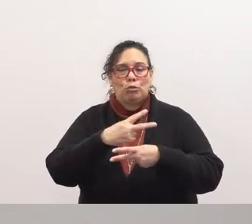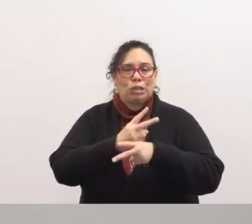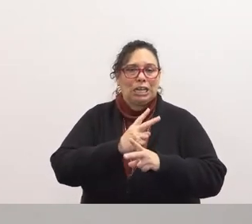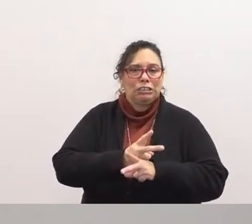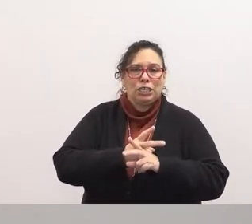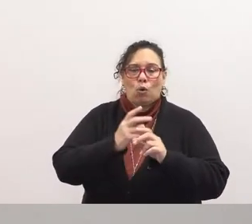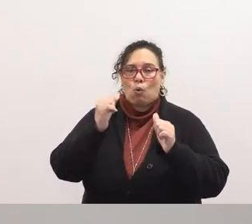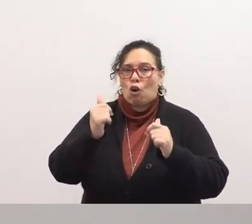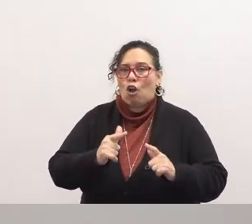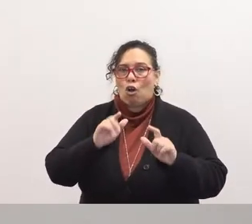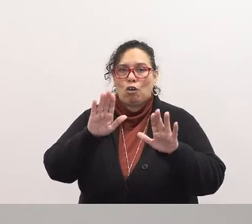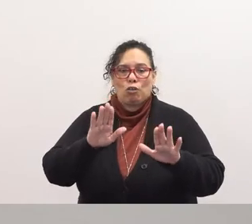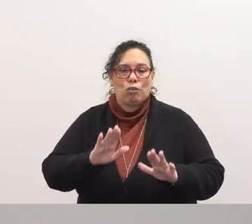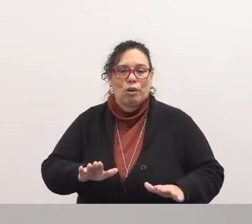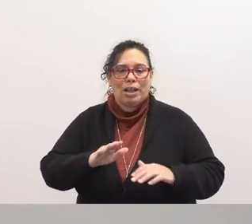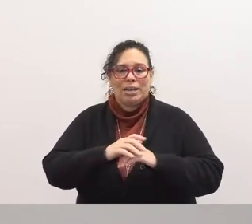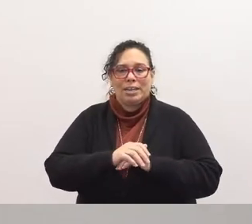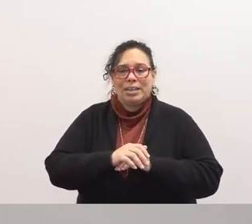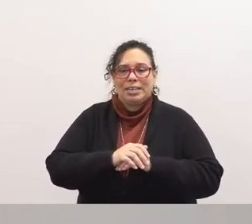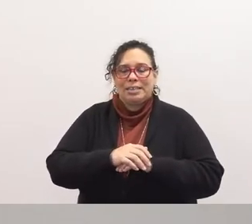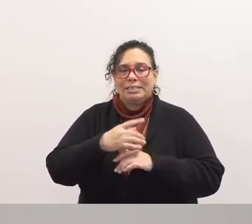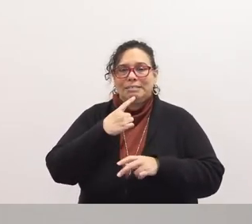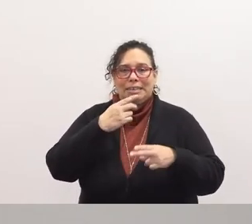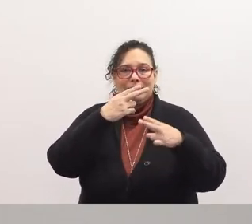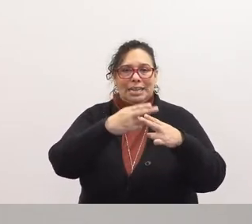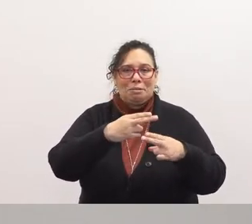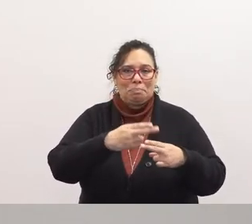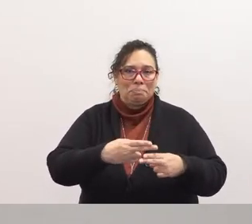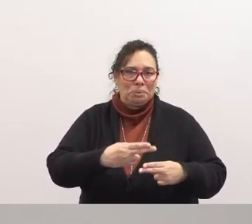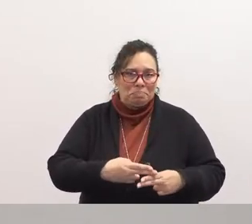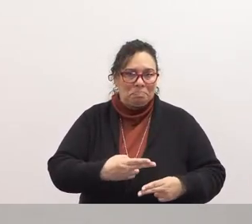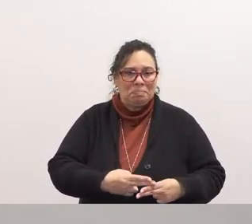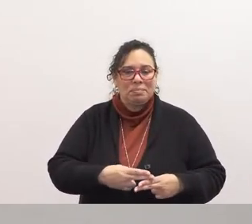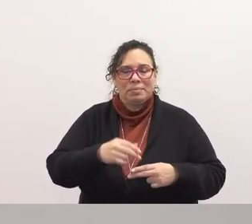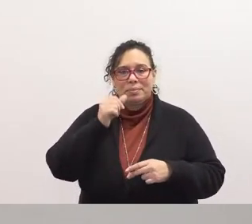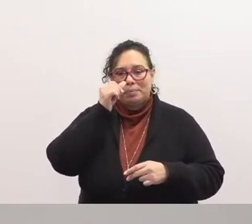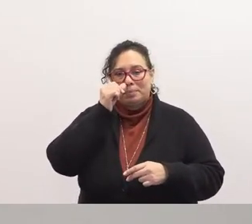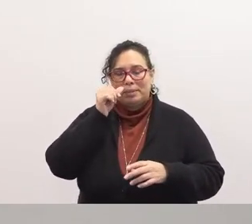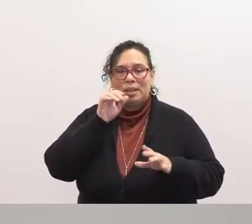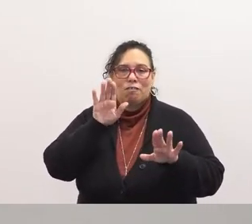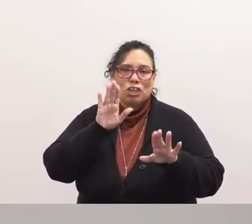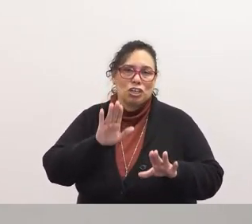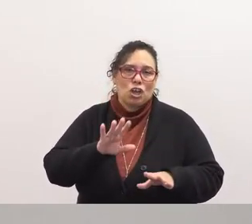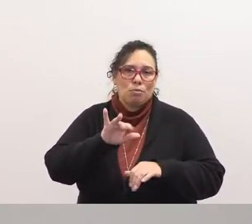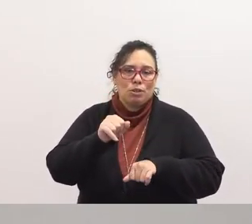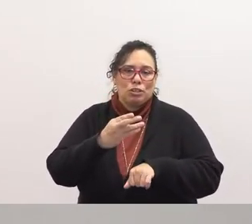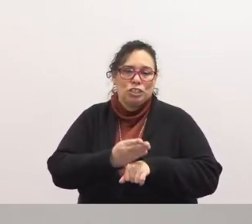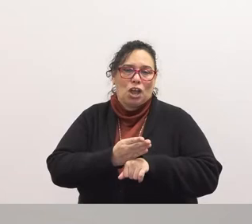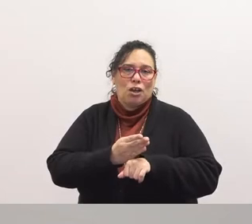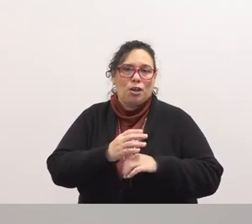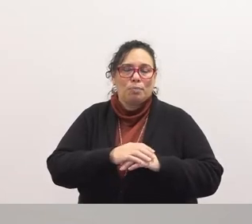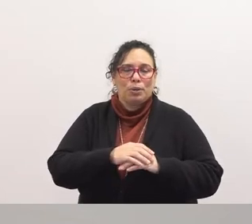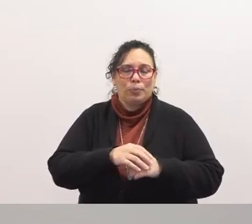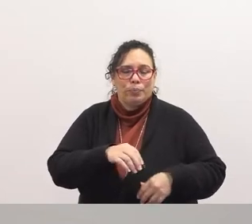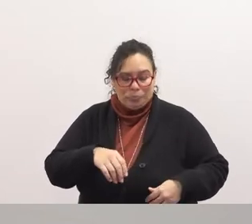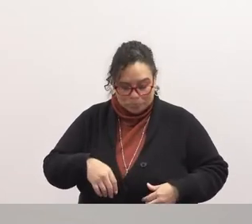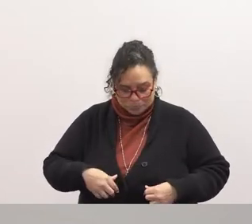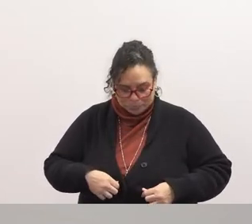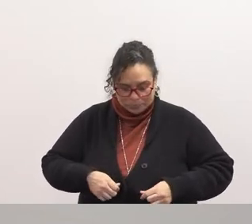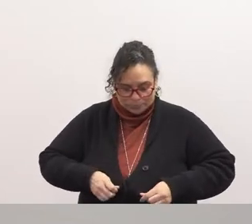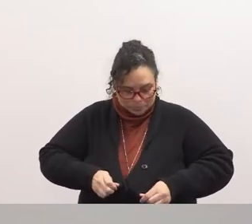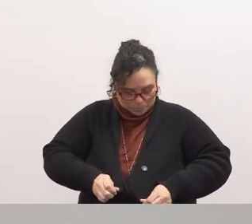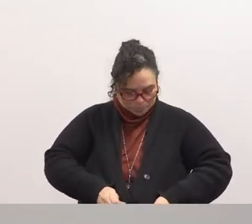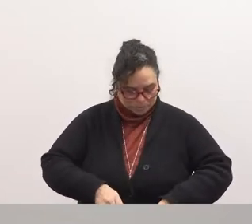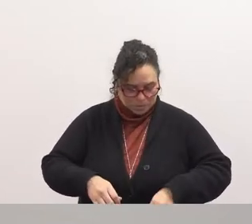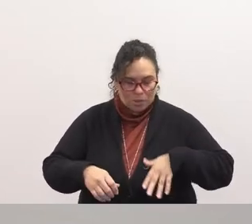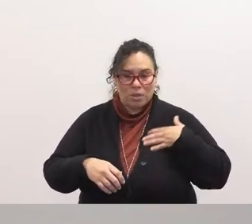great. Luke Porter, Casey Friend, Zoe Hayes, and Tom Woods, you did a phenomenal job with the with your